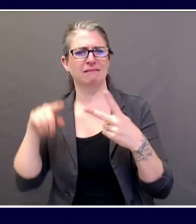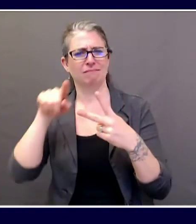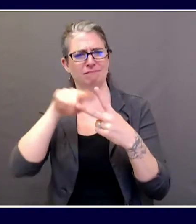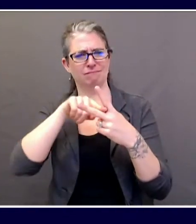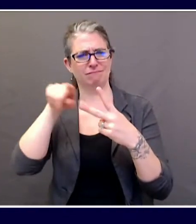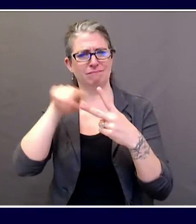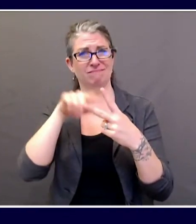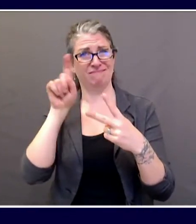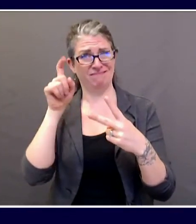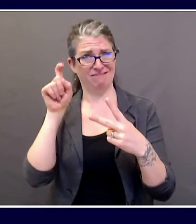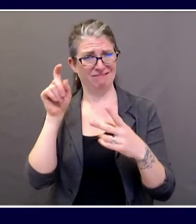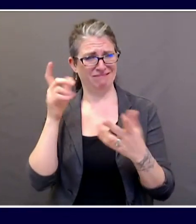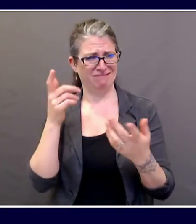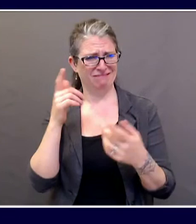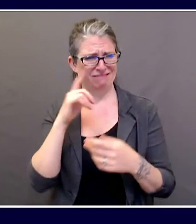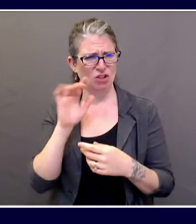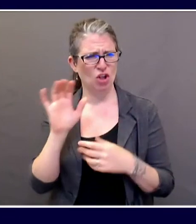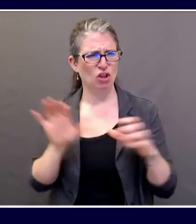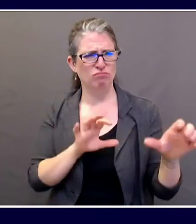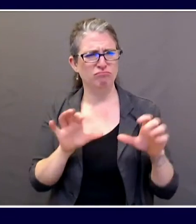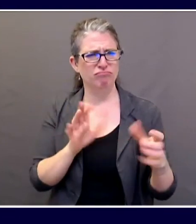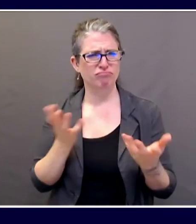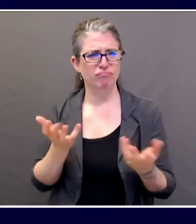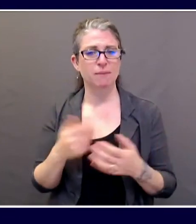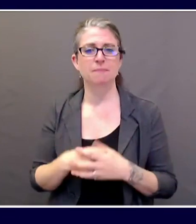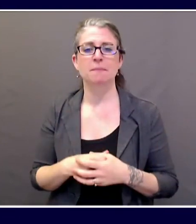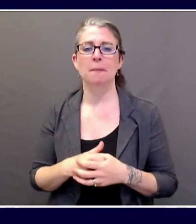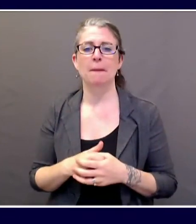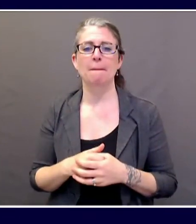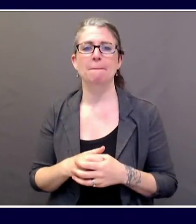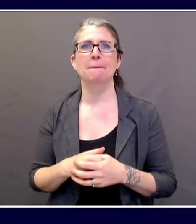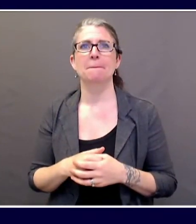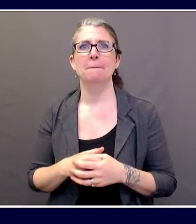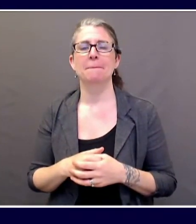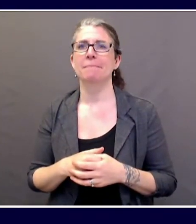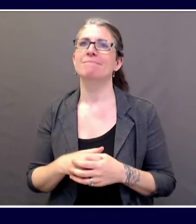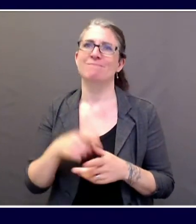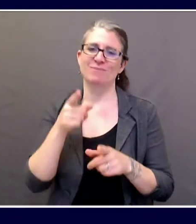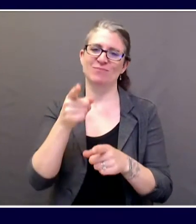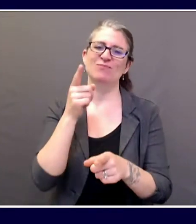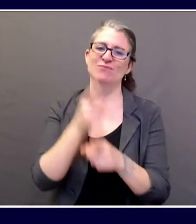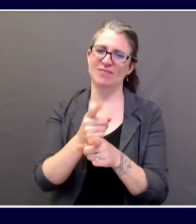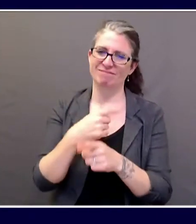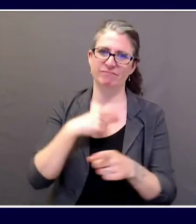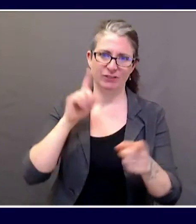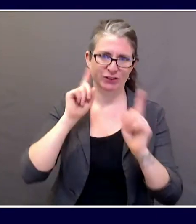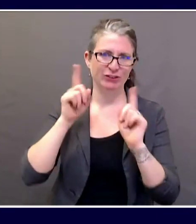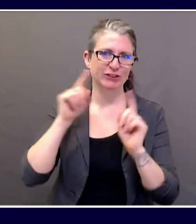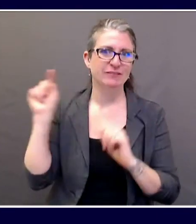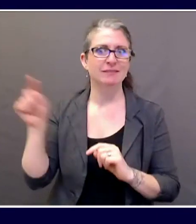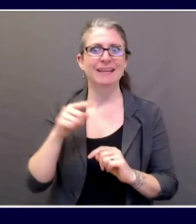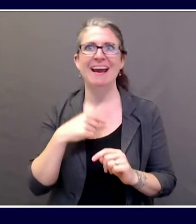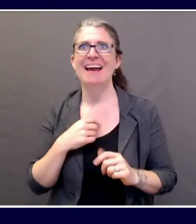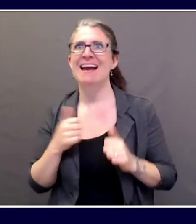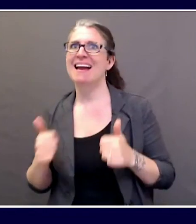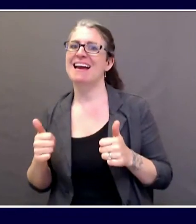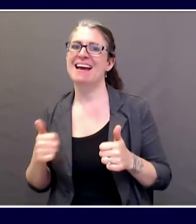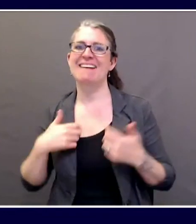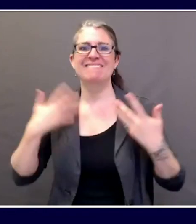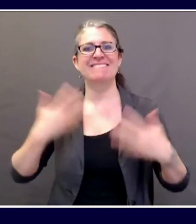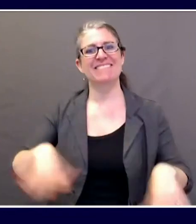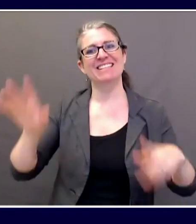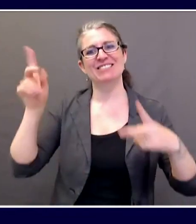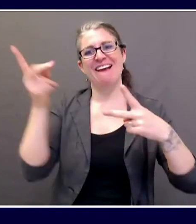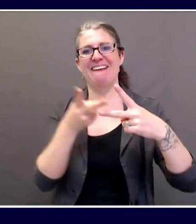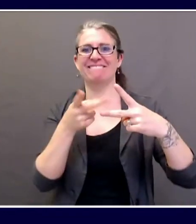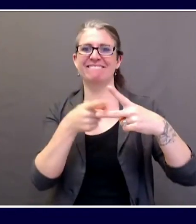coming from, and I've seen that as well. Folks have, but when we talk about the things that you